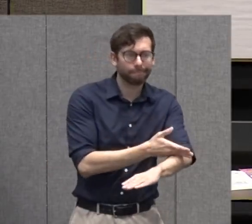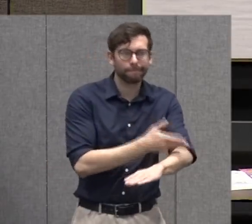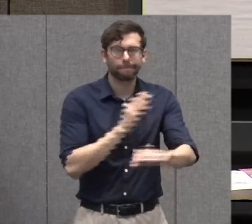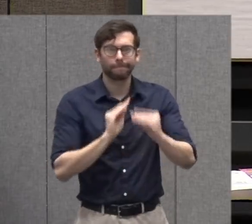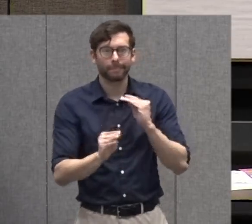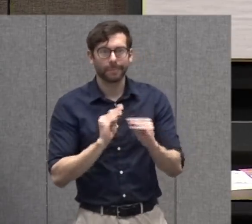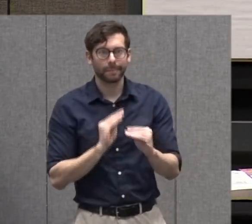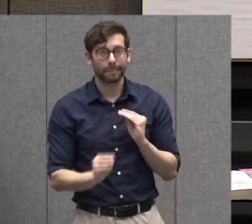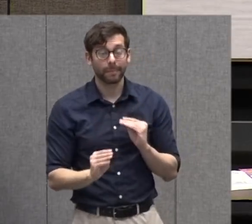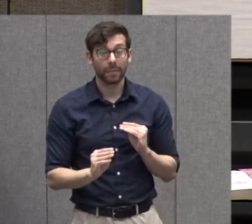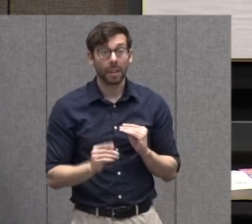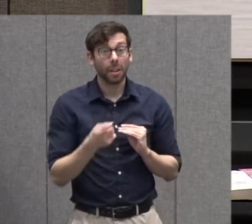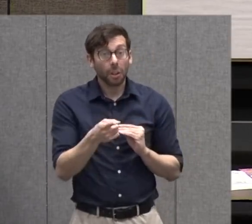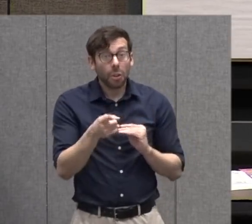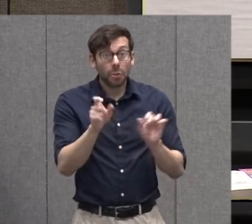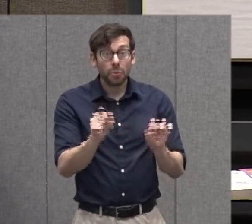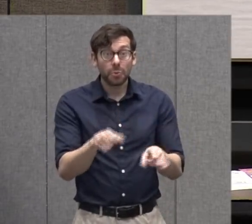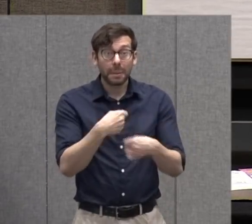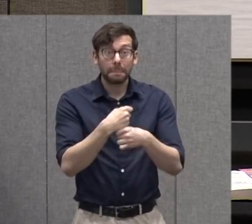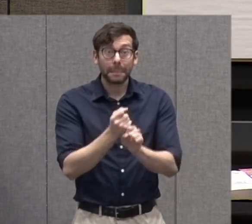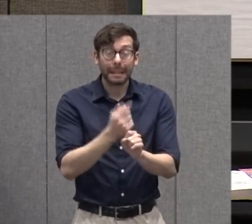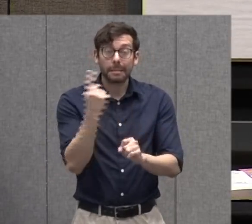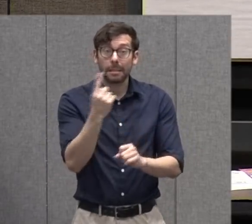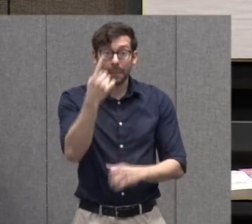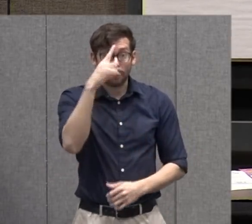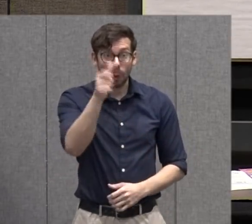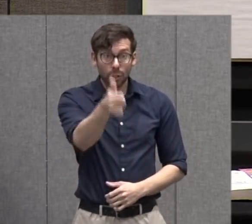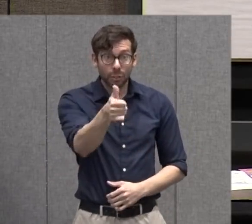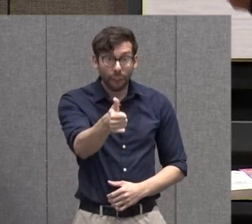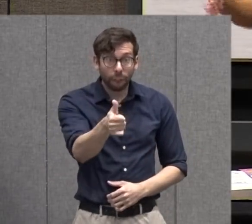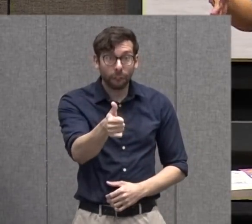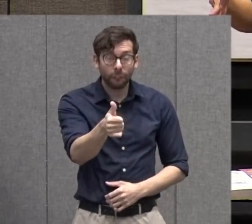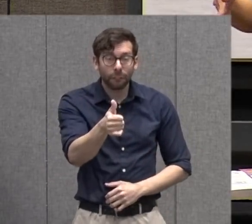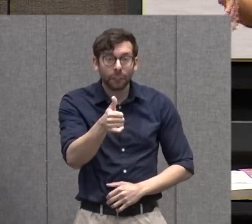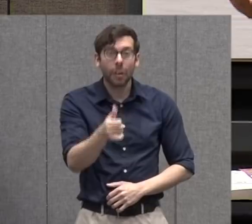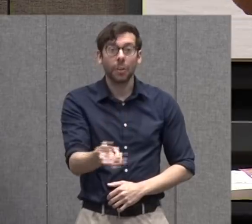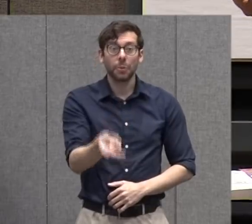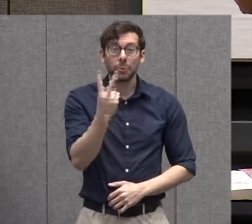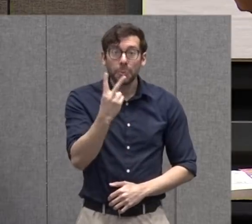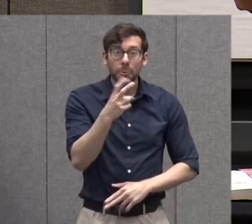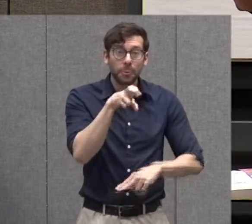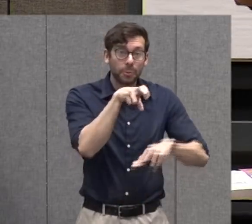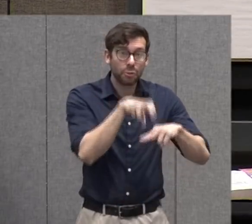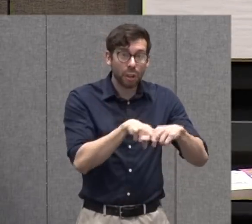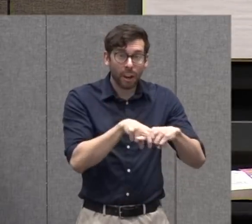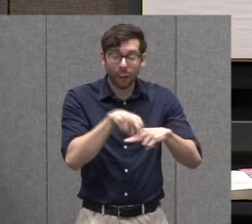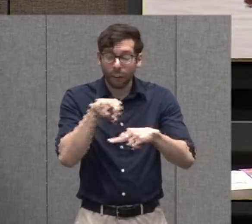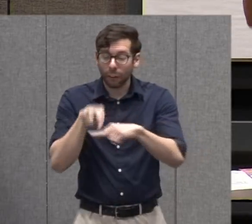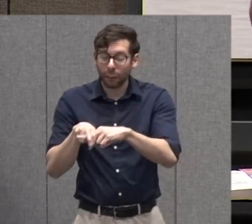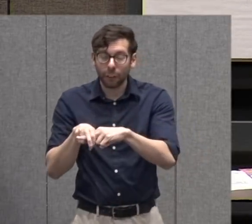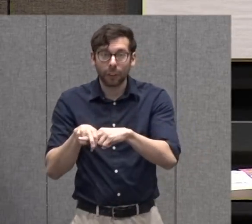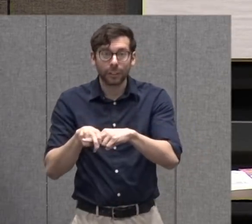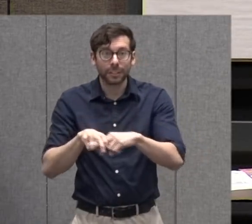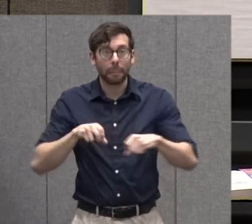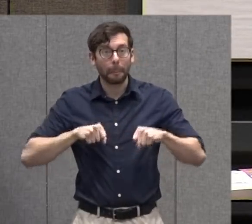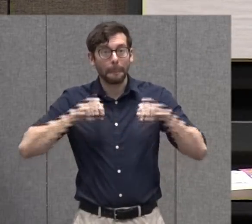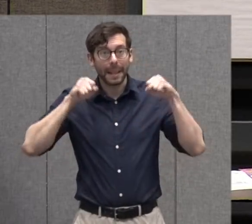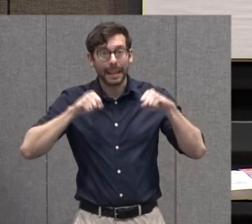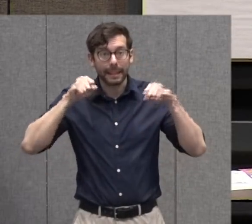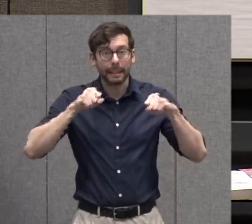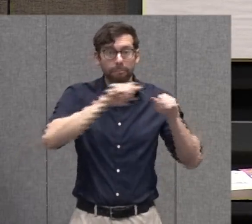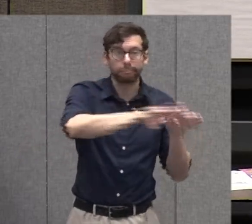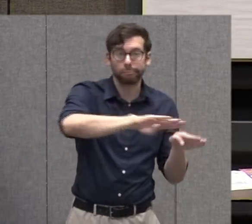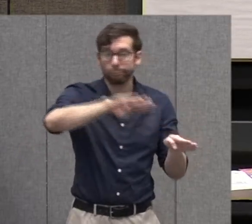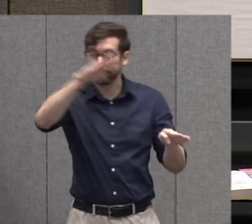for yourself. You could take 2 chairs and a blanket, like a fort, and that would create shade